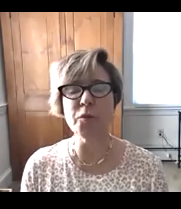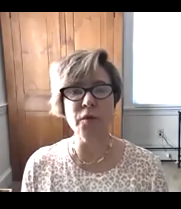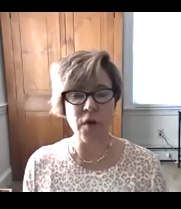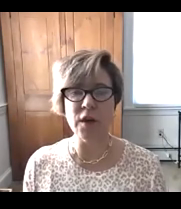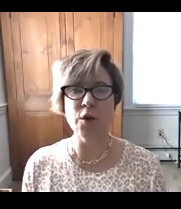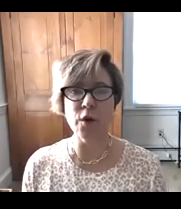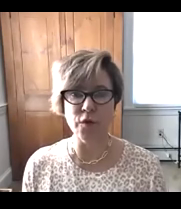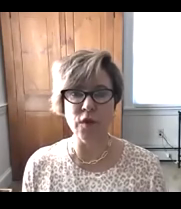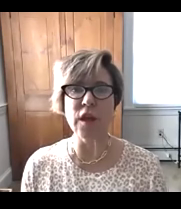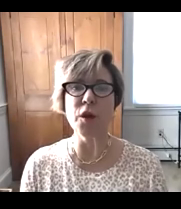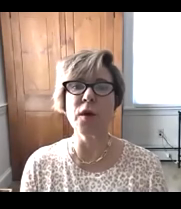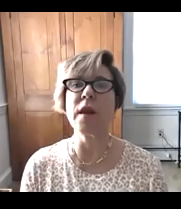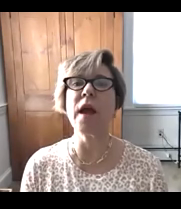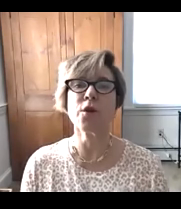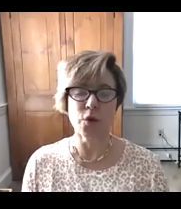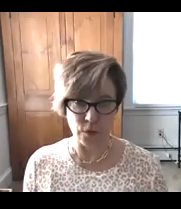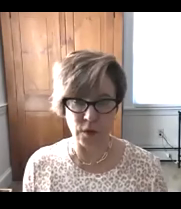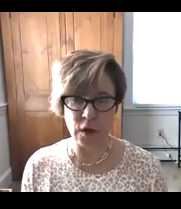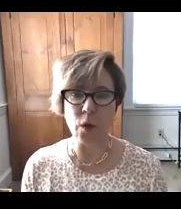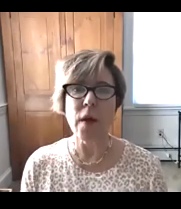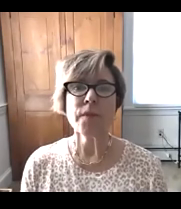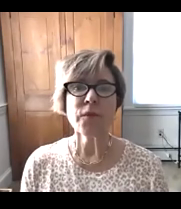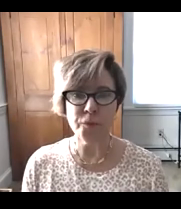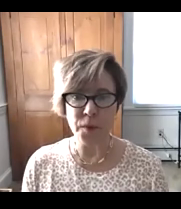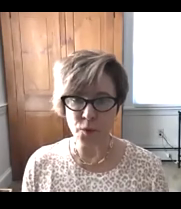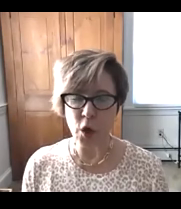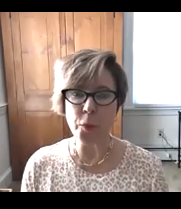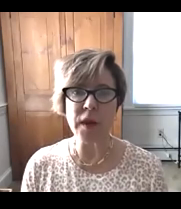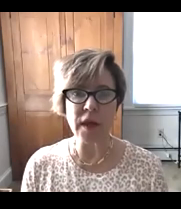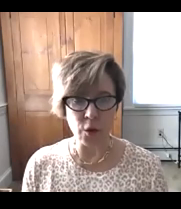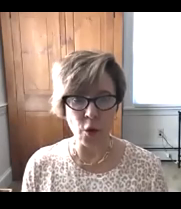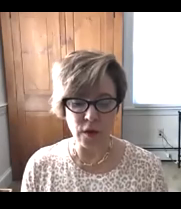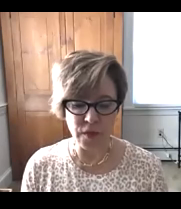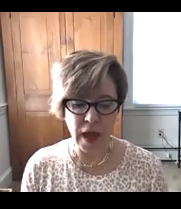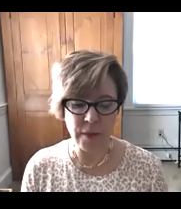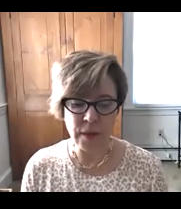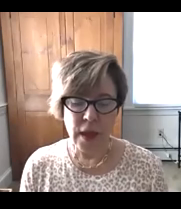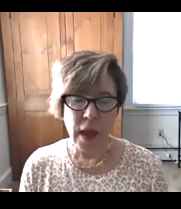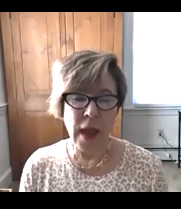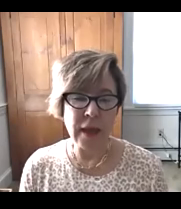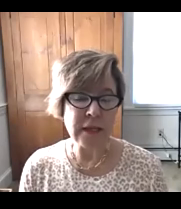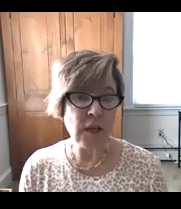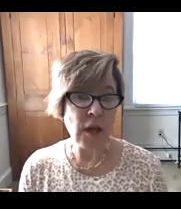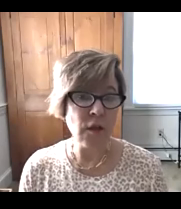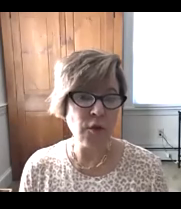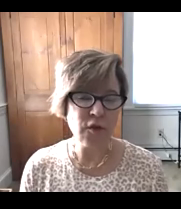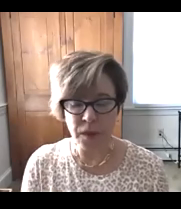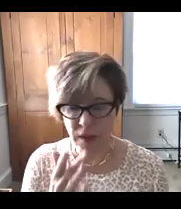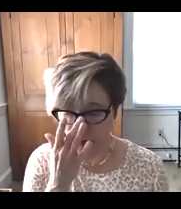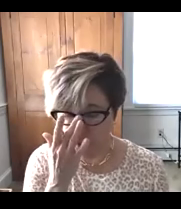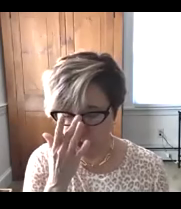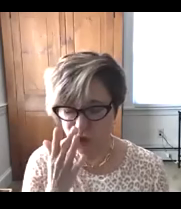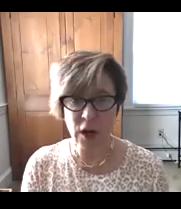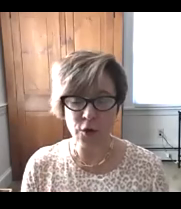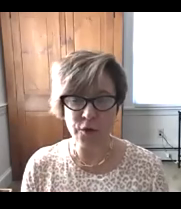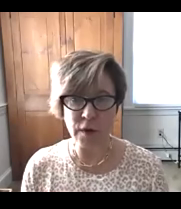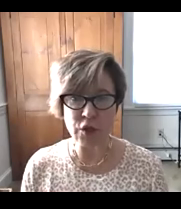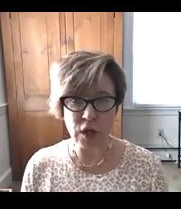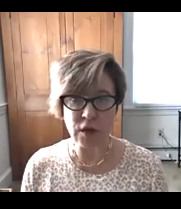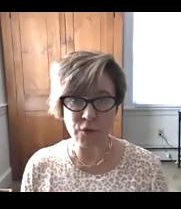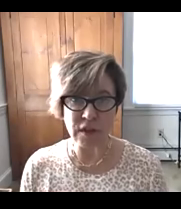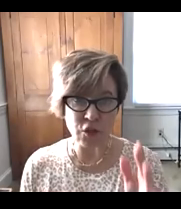that you've provided over the year. And now you've been reopening and all of that. And